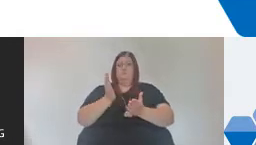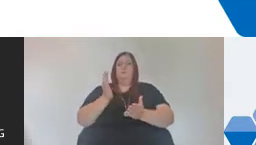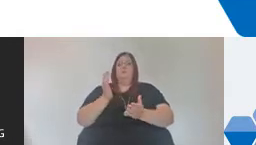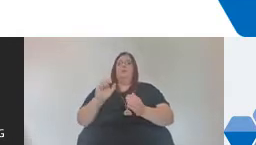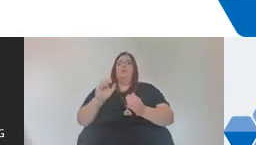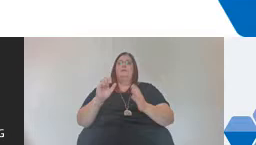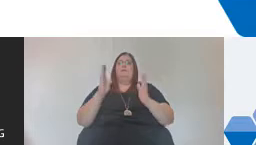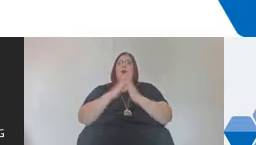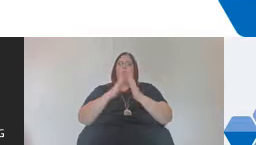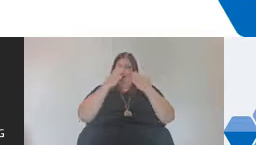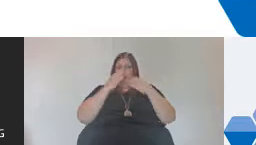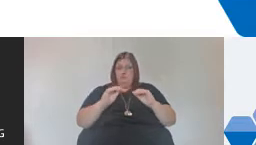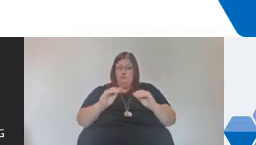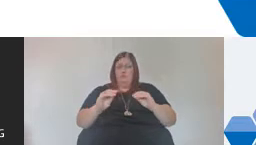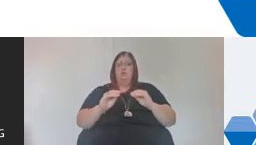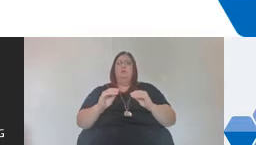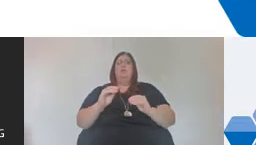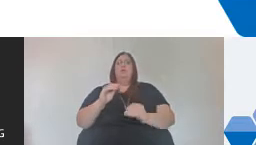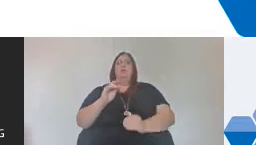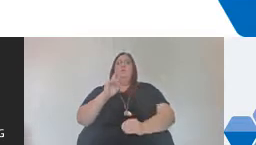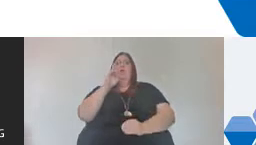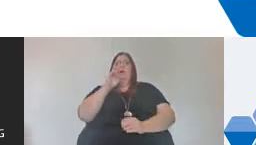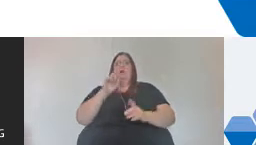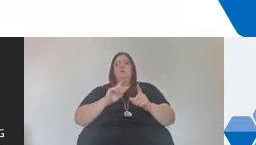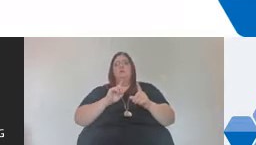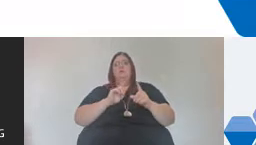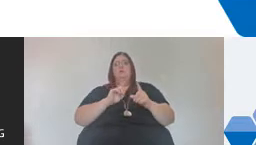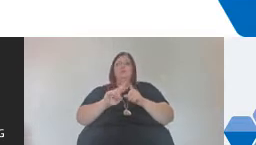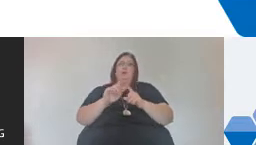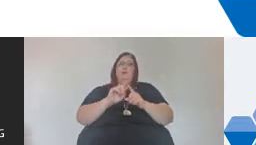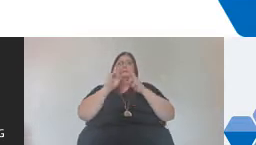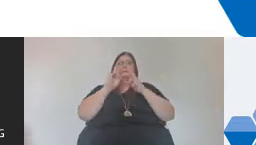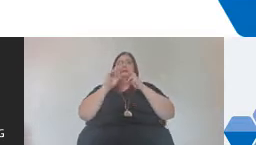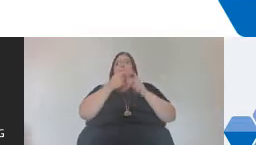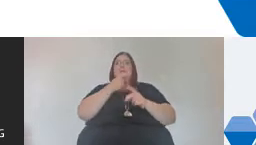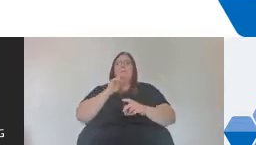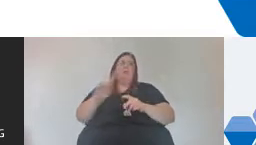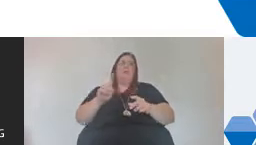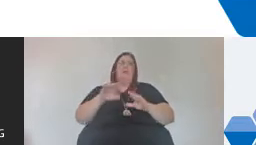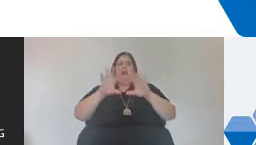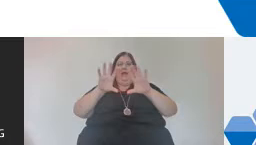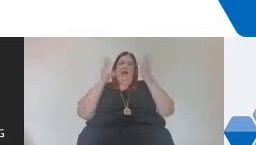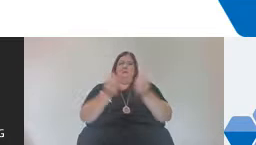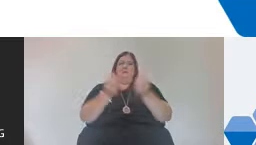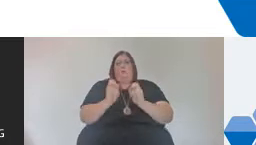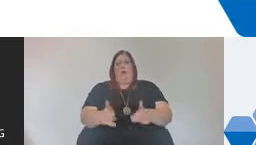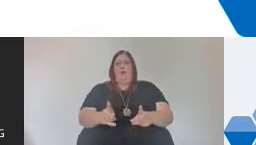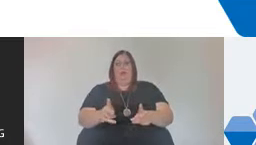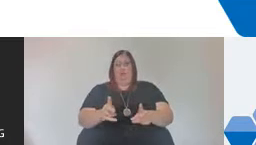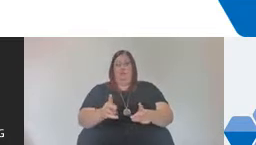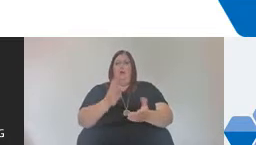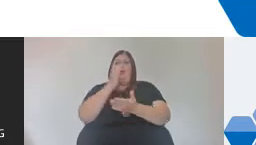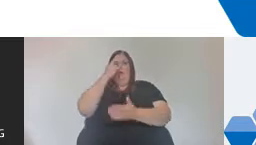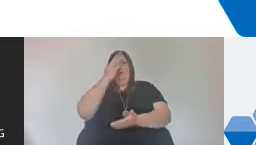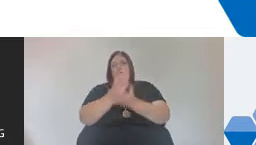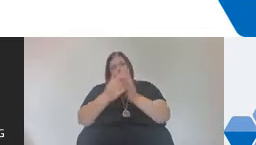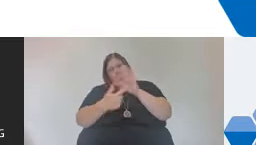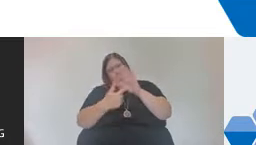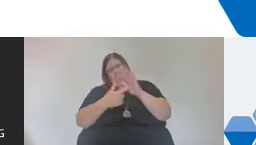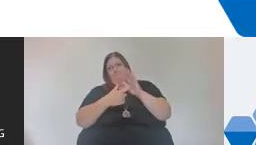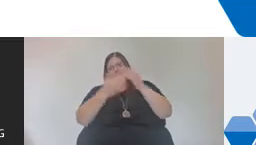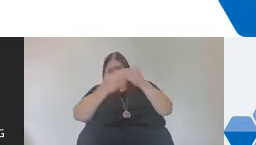housing, education, and looking at people in a holistic view around their health and well-being. And it's vital that going forward that